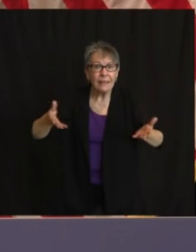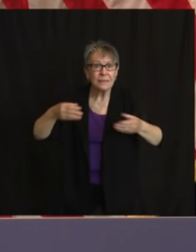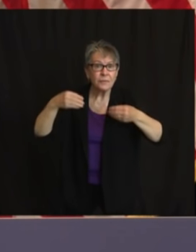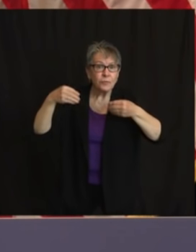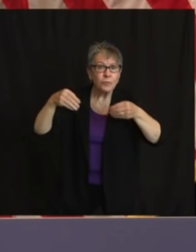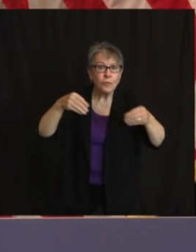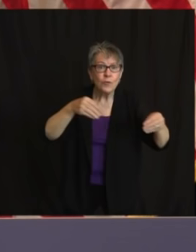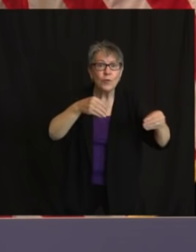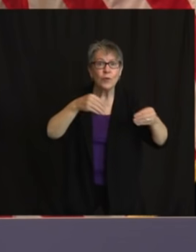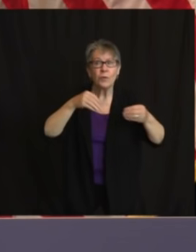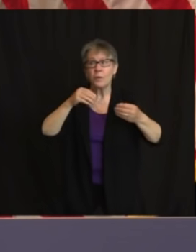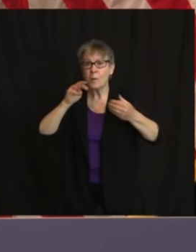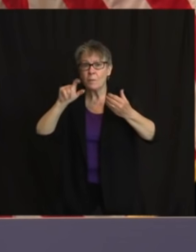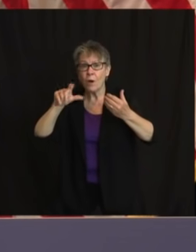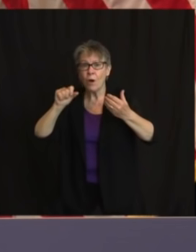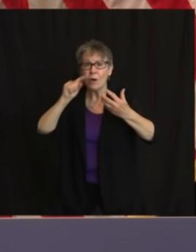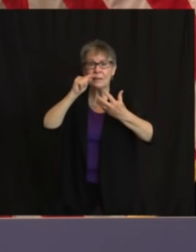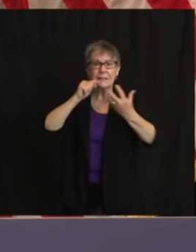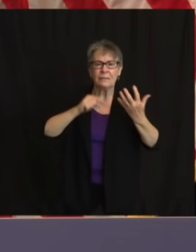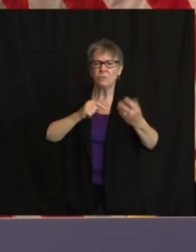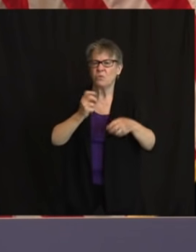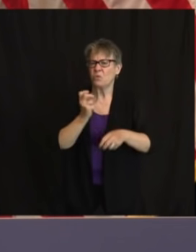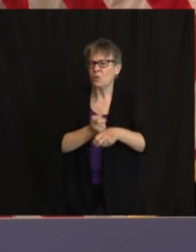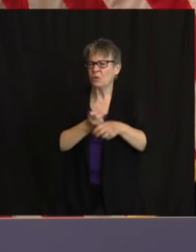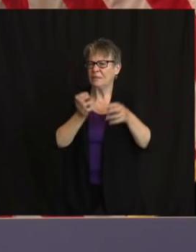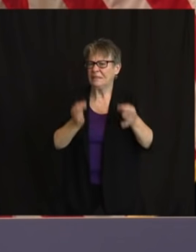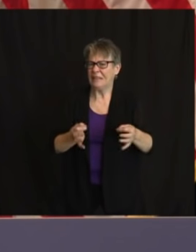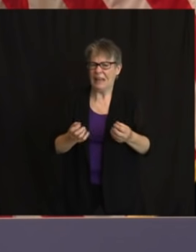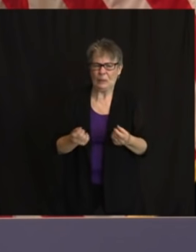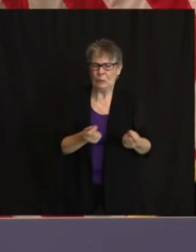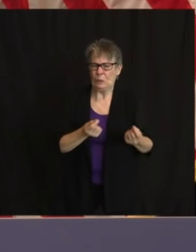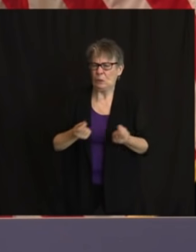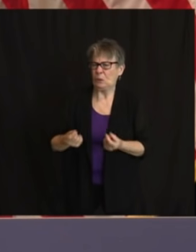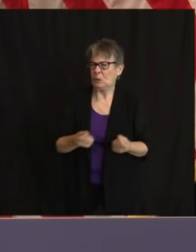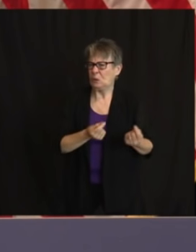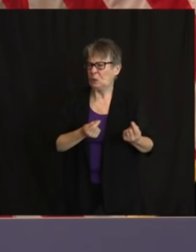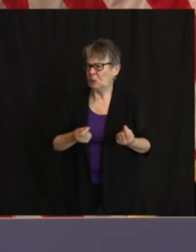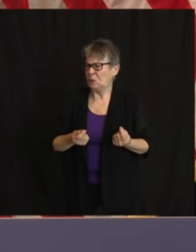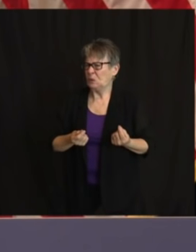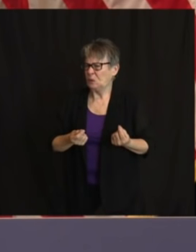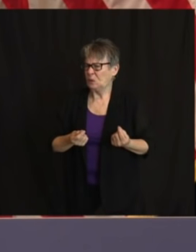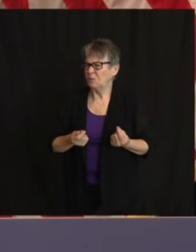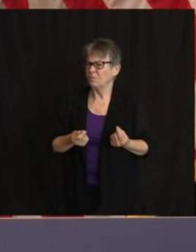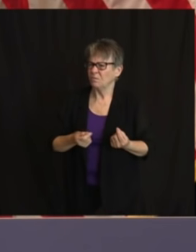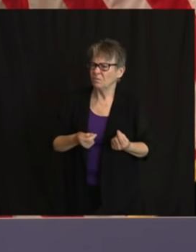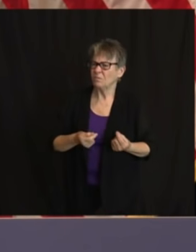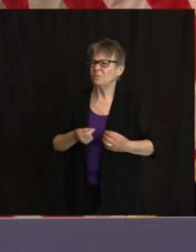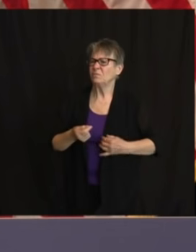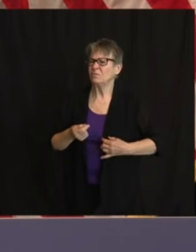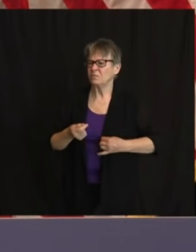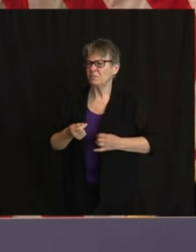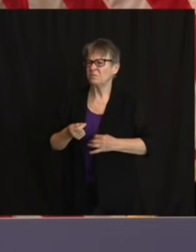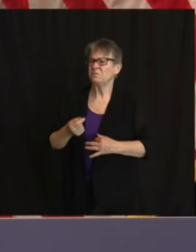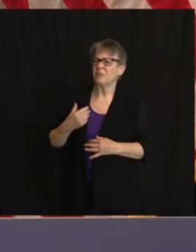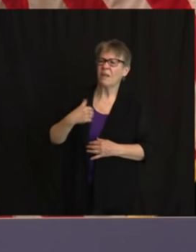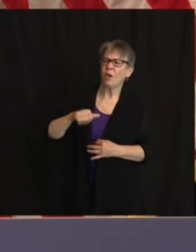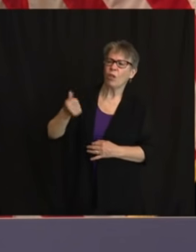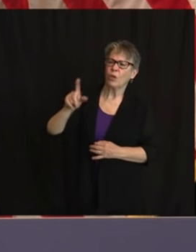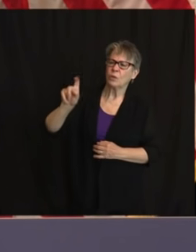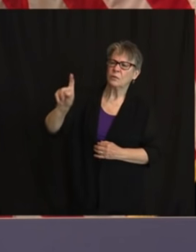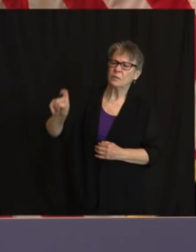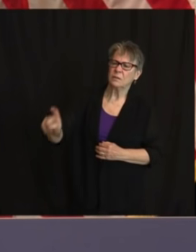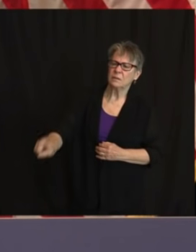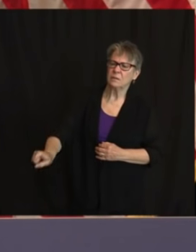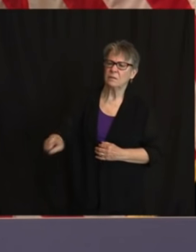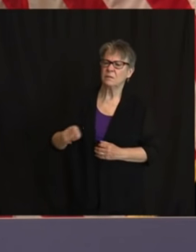is that you? And then we'll come down to Dave and go back to Ian. Please. Hi, Governor. So I just have a couple of questions about the R&R Commission.